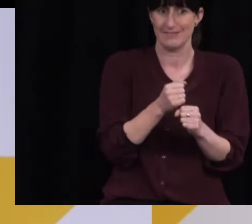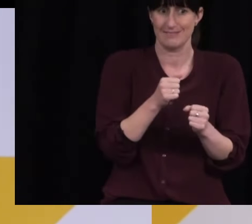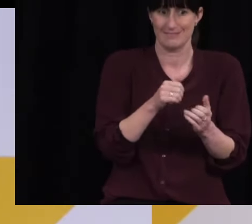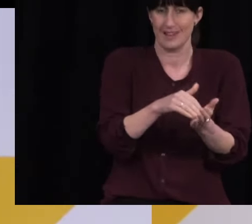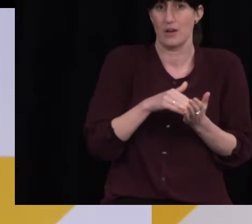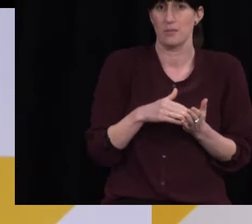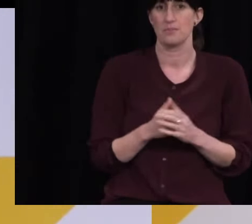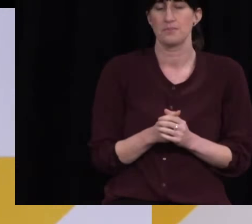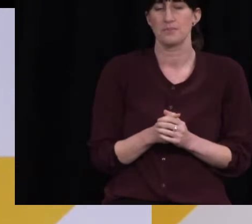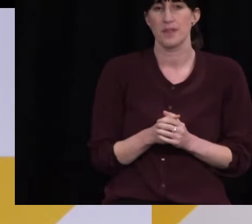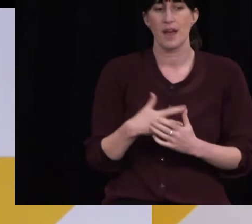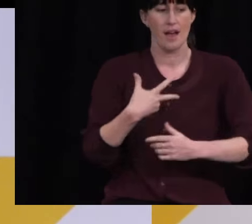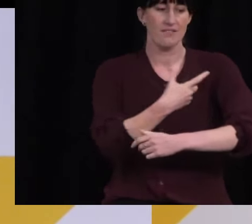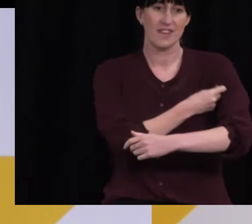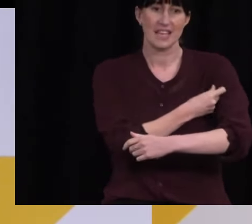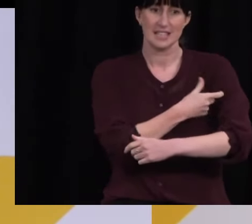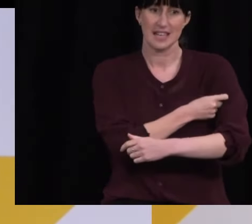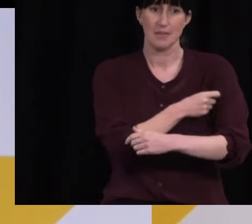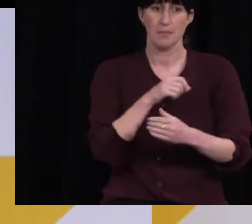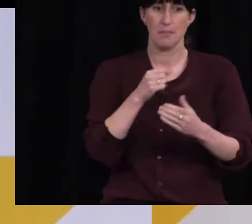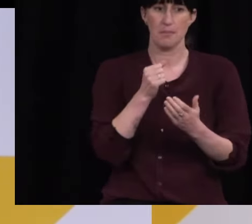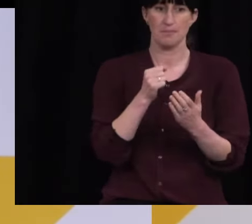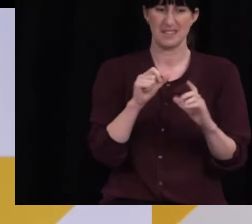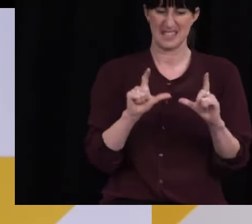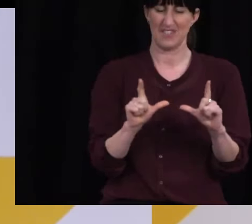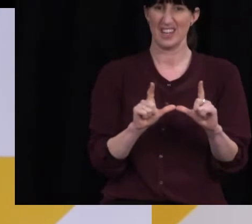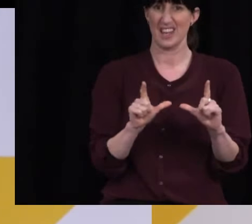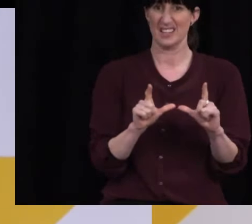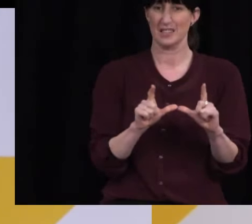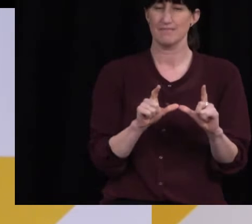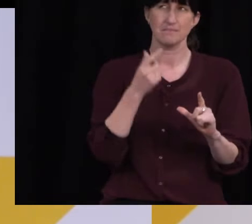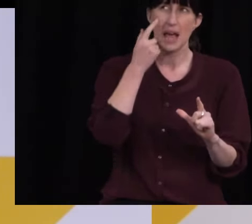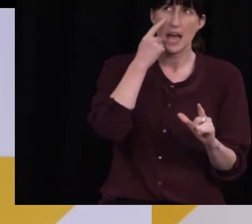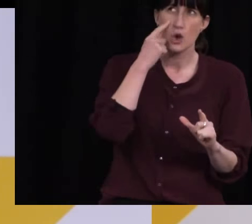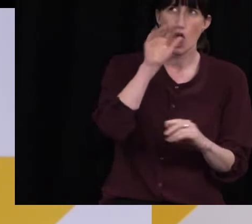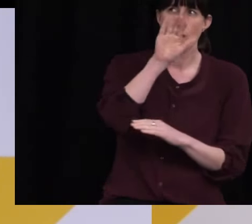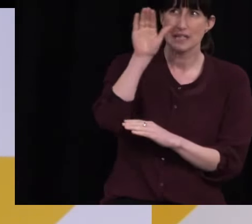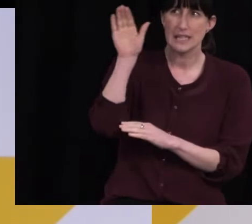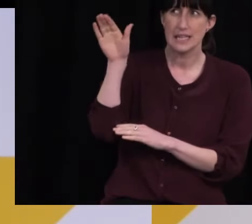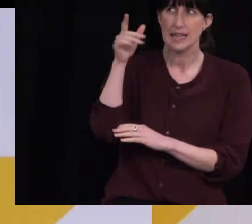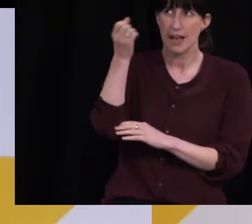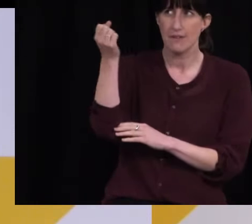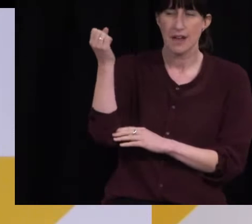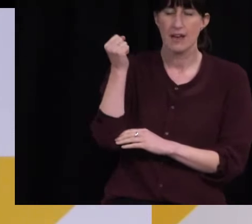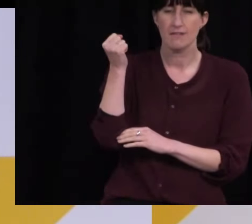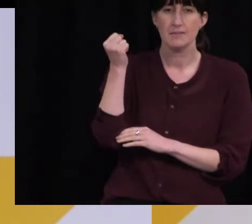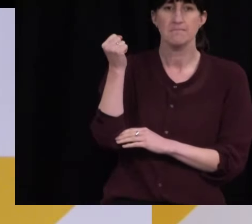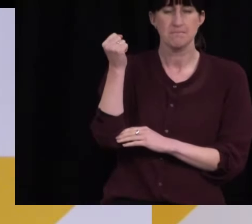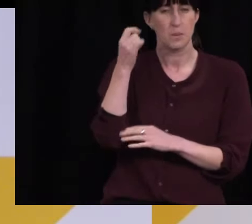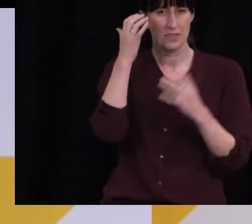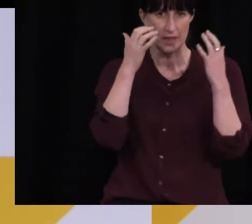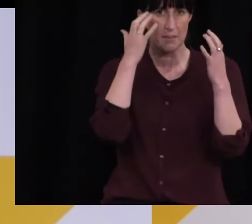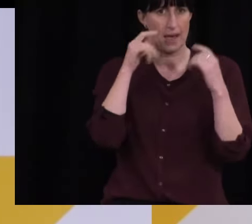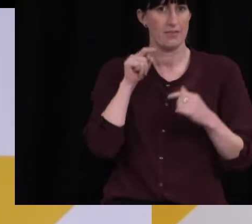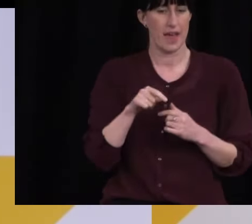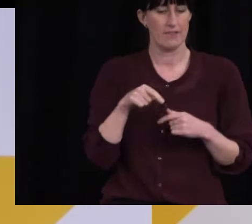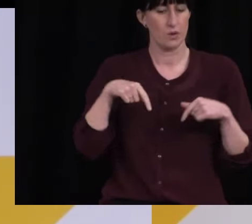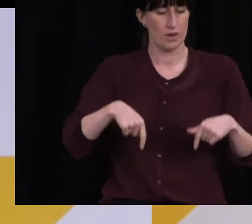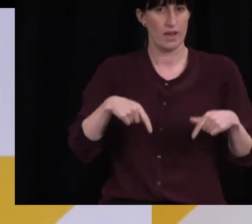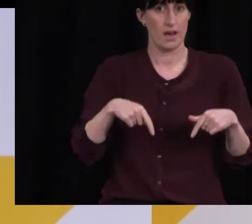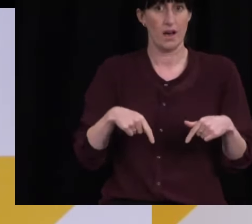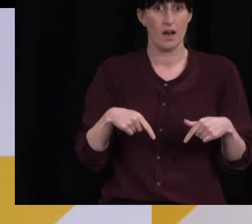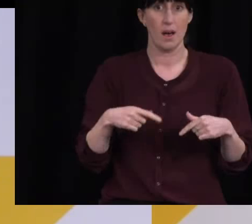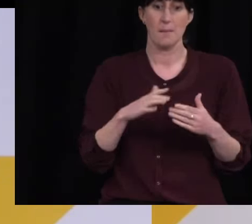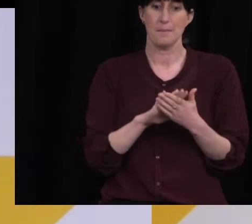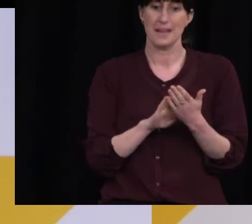it because we've seen good evidence from around the world. It creates a safe environment for people to go. It ensures continuity for businesses